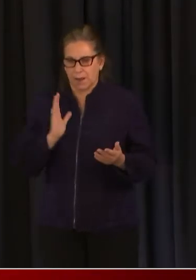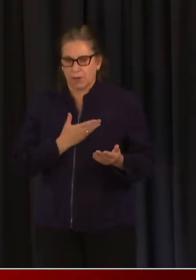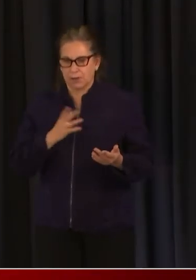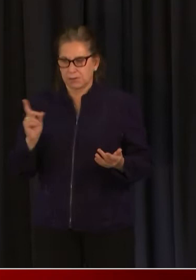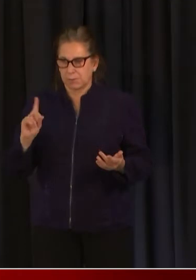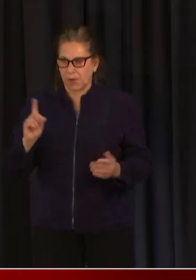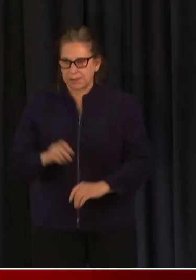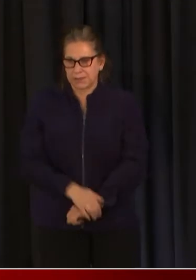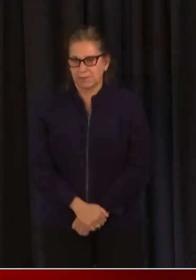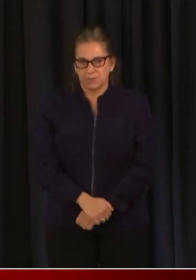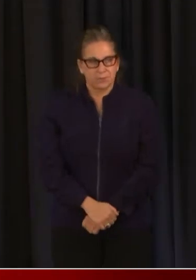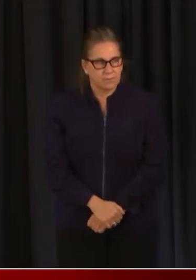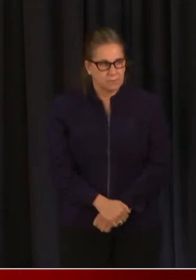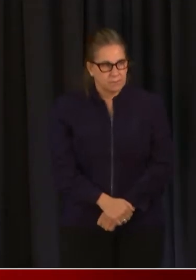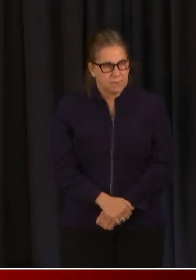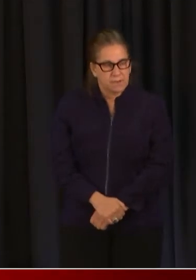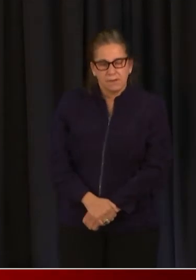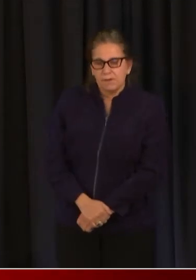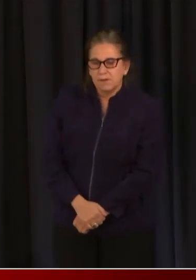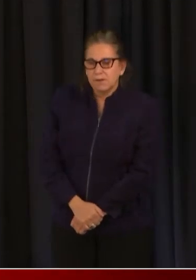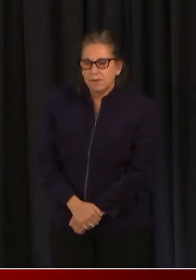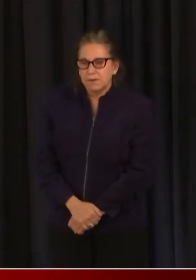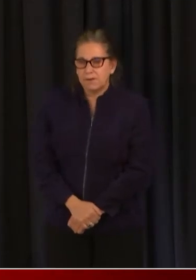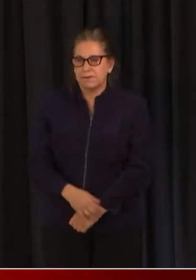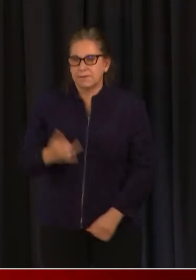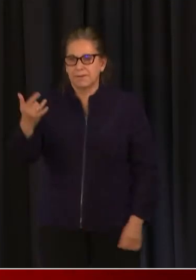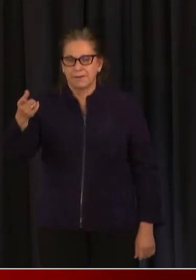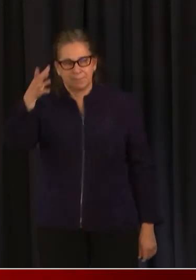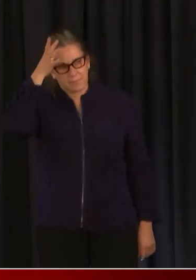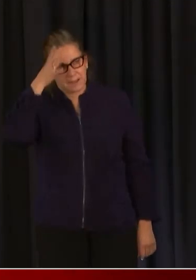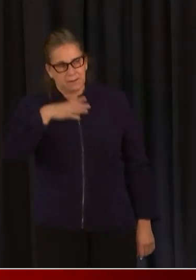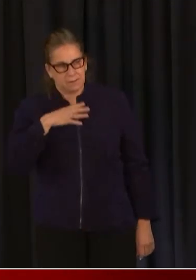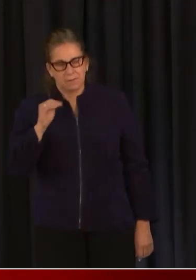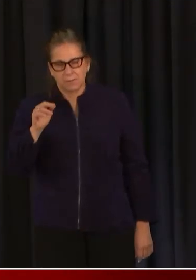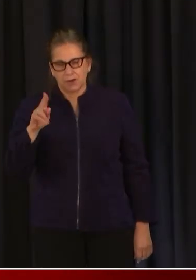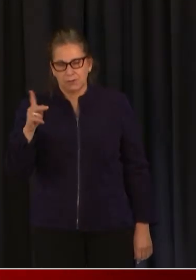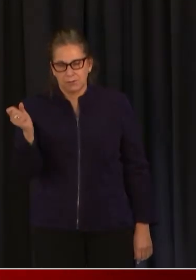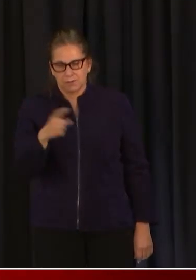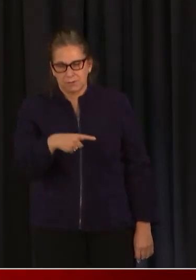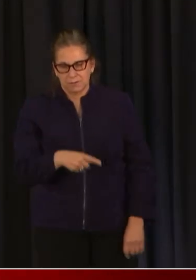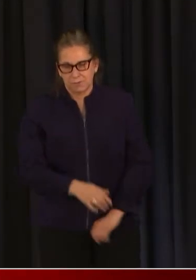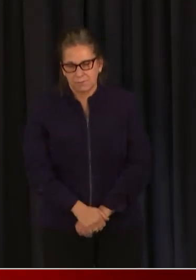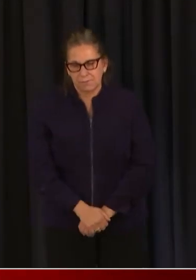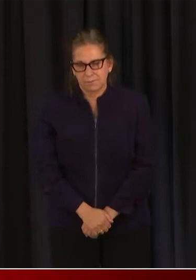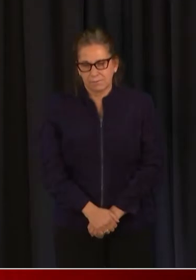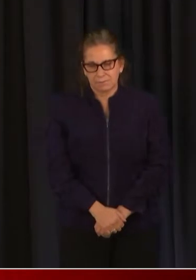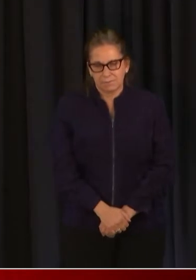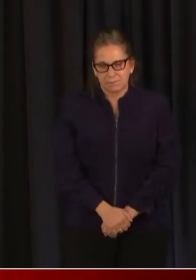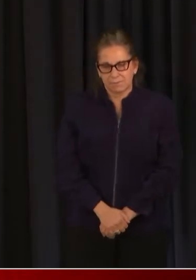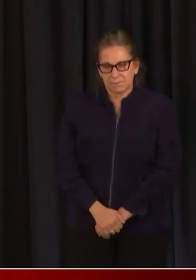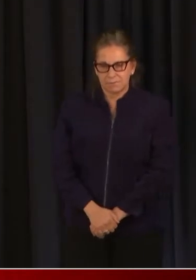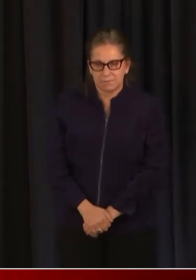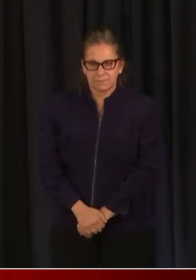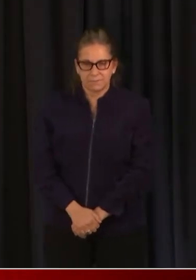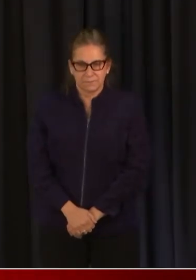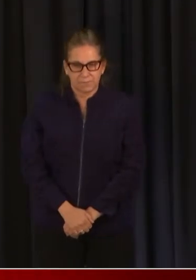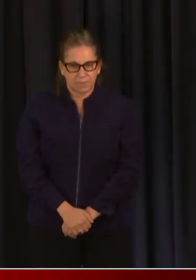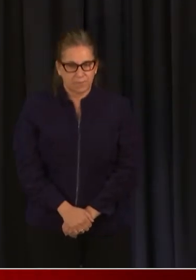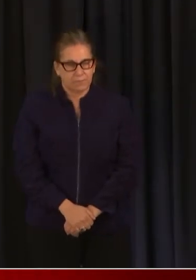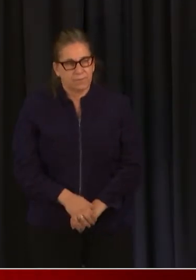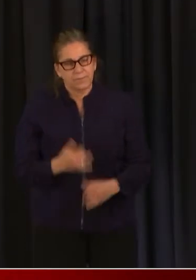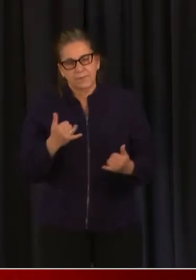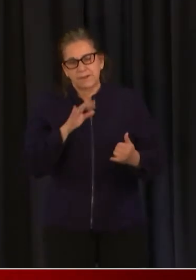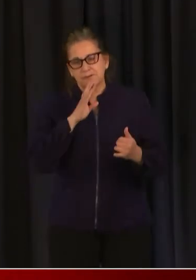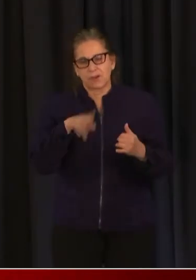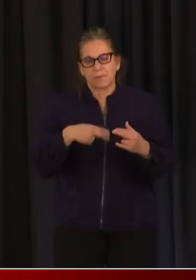Yes, sir. Good morning. Following up on the pre-registration, when you go to the walk-up site and you get